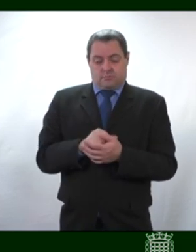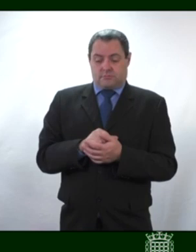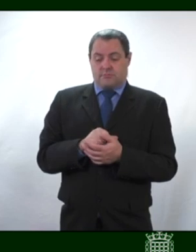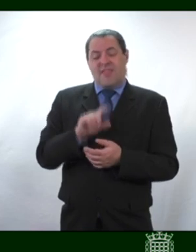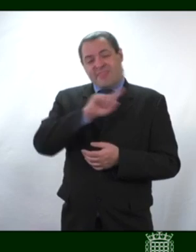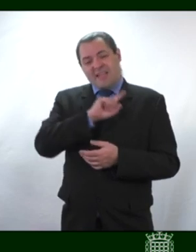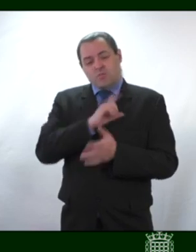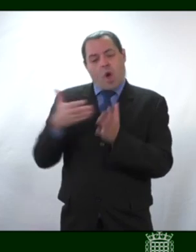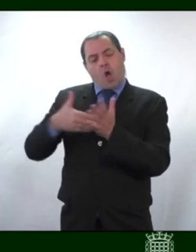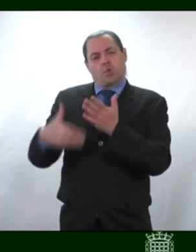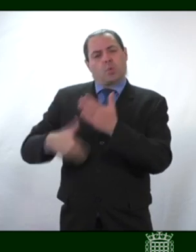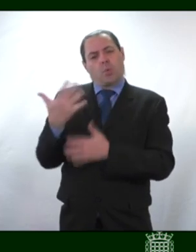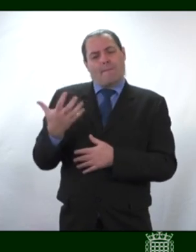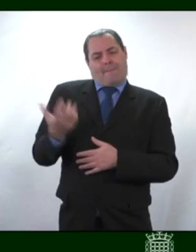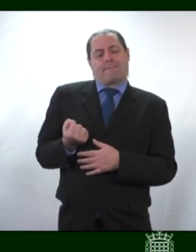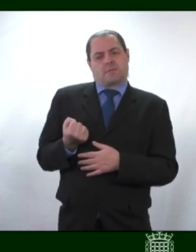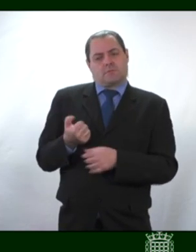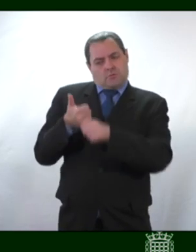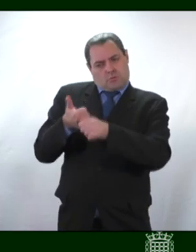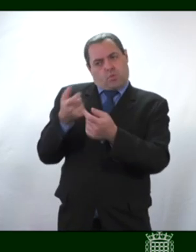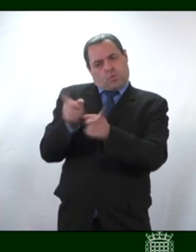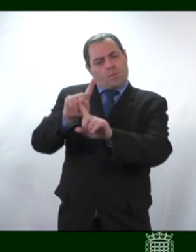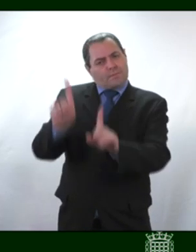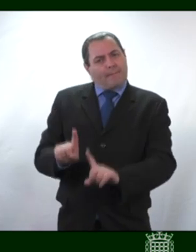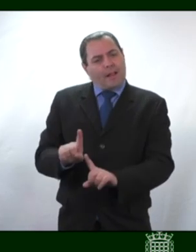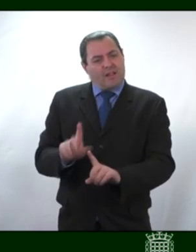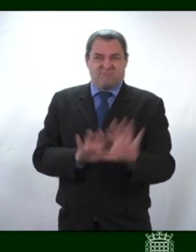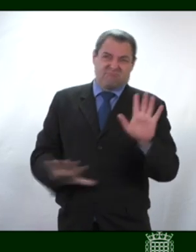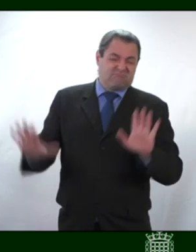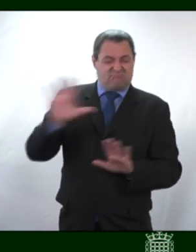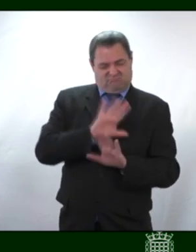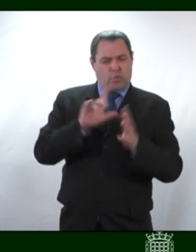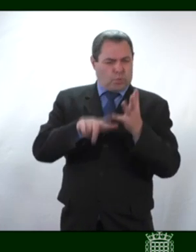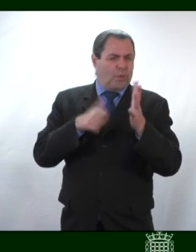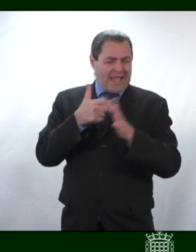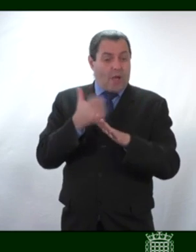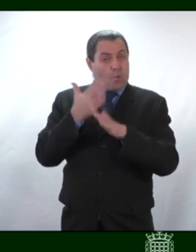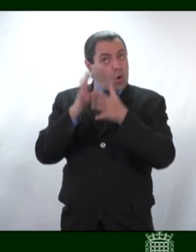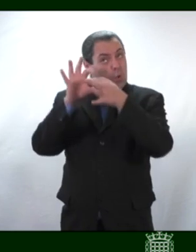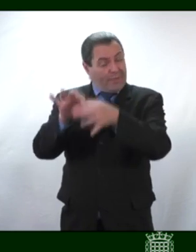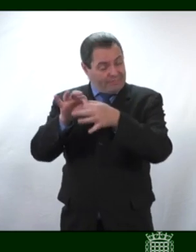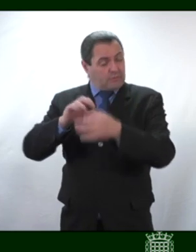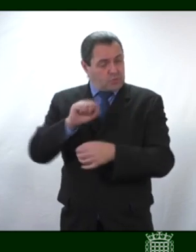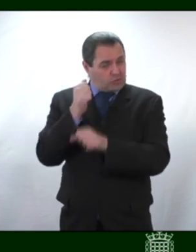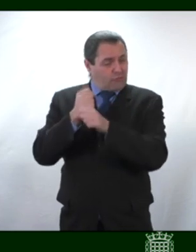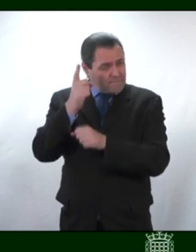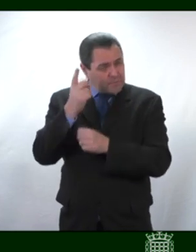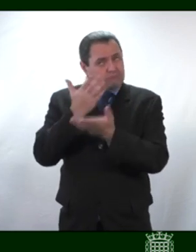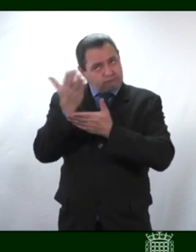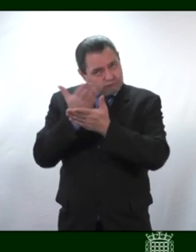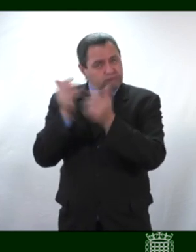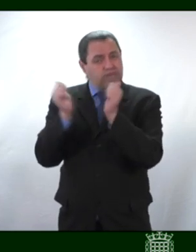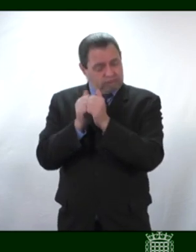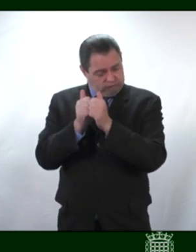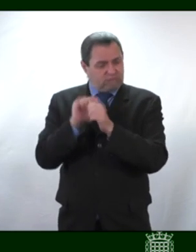to support people to do that. We introduced it right across the UK, working with the Scottish Government. And